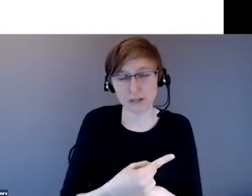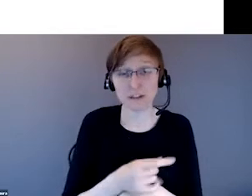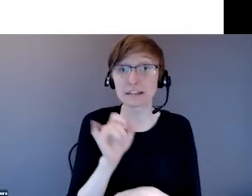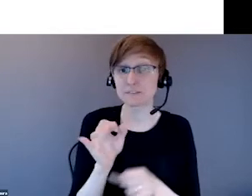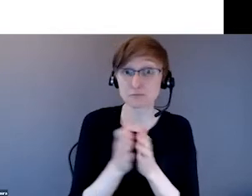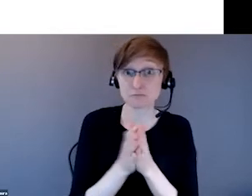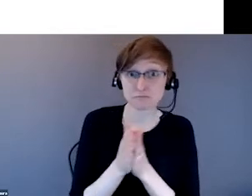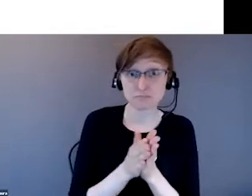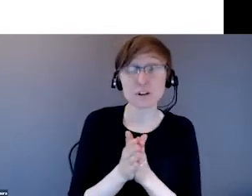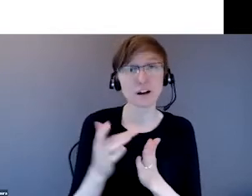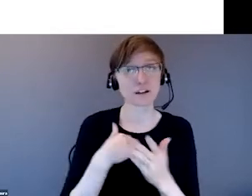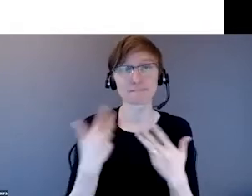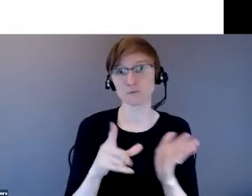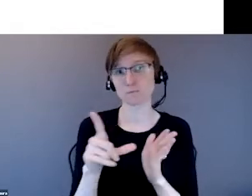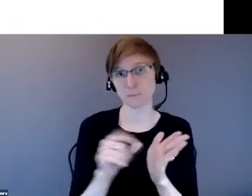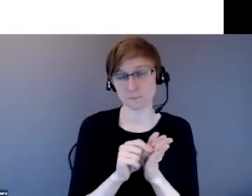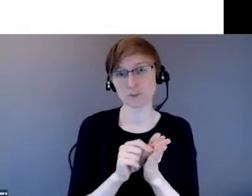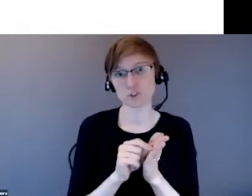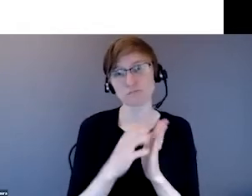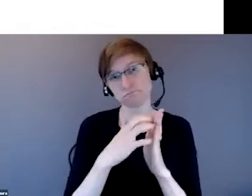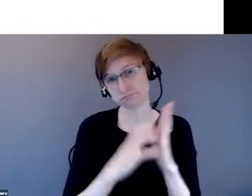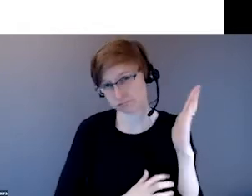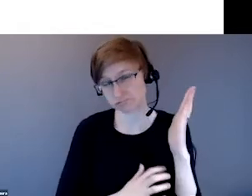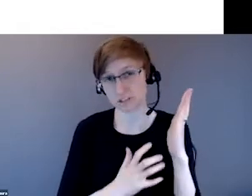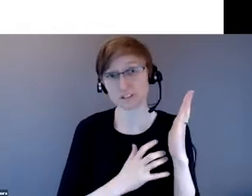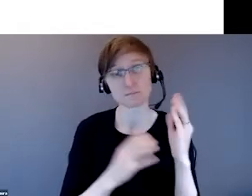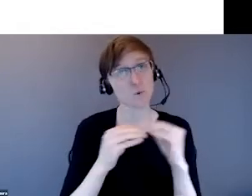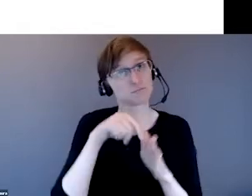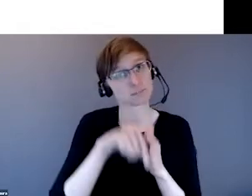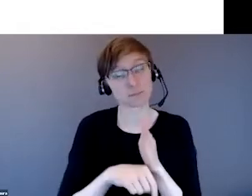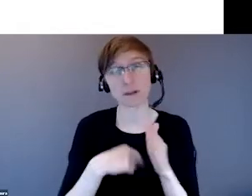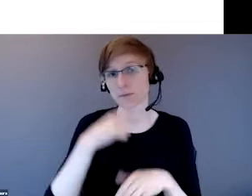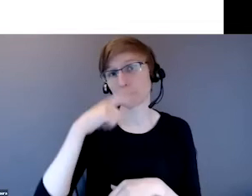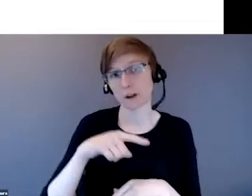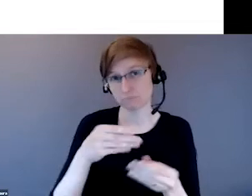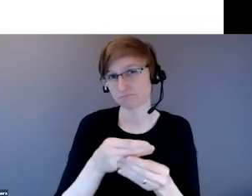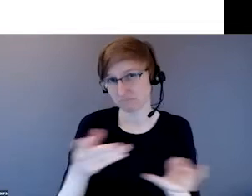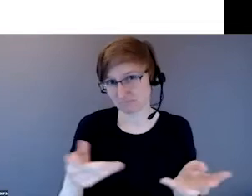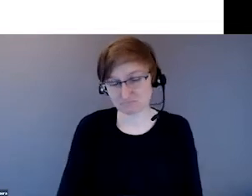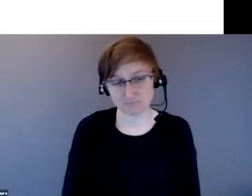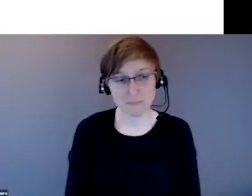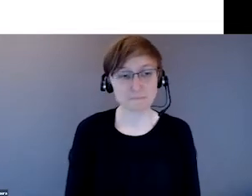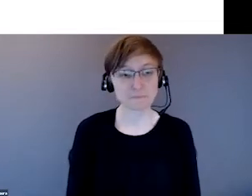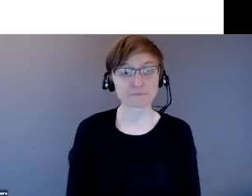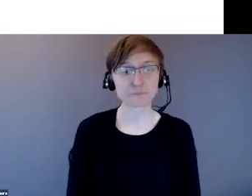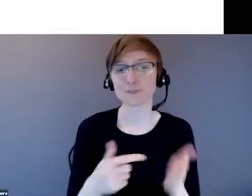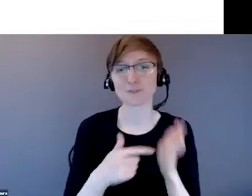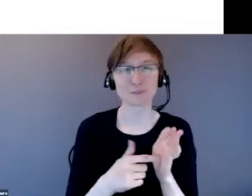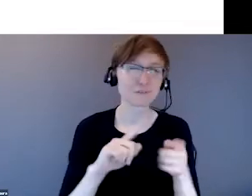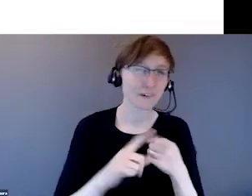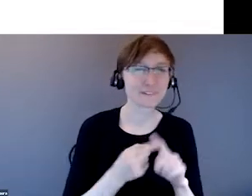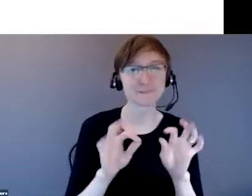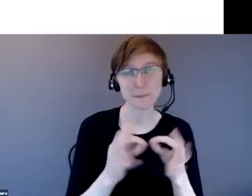this delves into this much deeper, so I'm happy to share that with you. But basically here, friends, family, acquaintances, and so on are